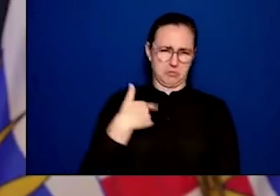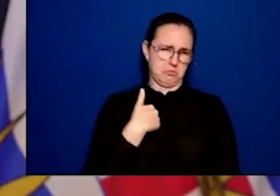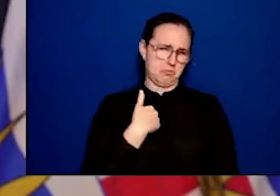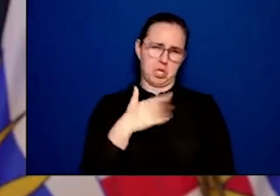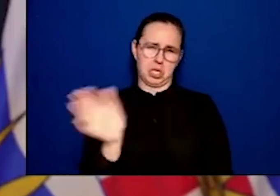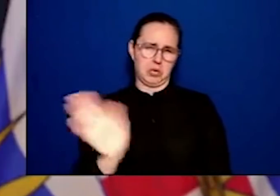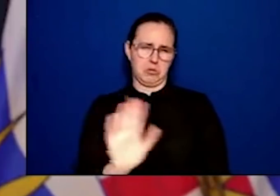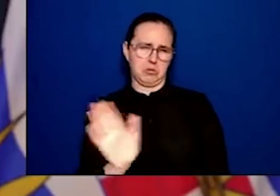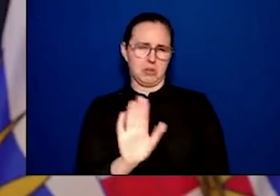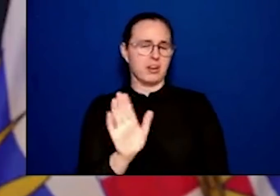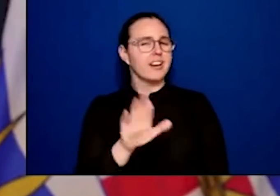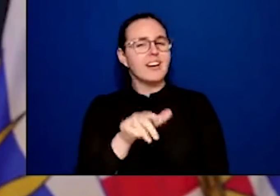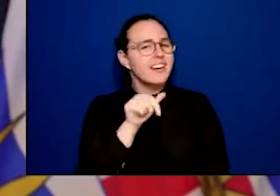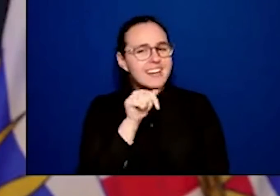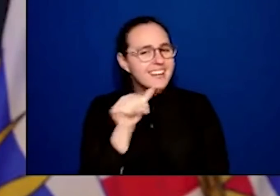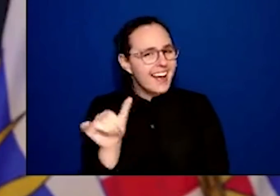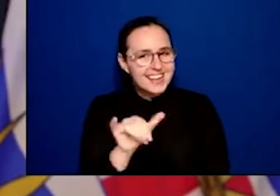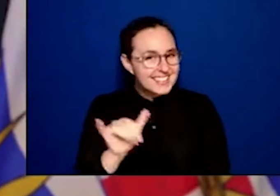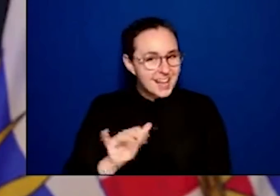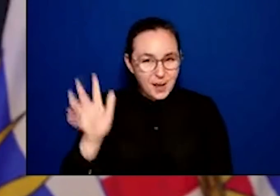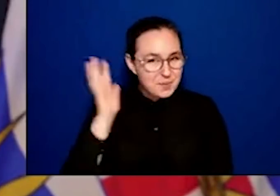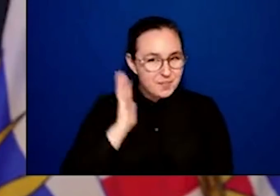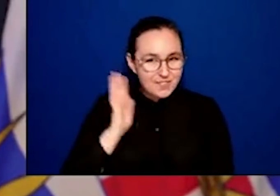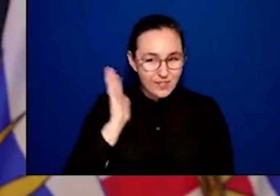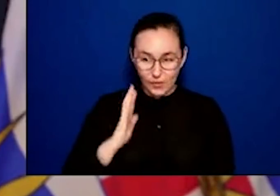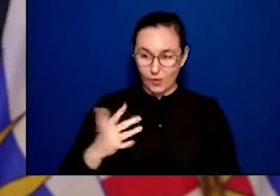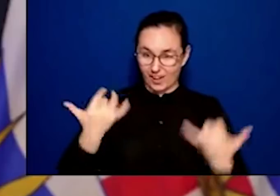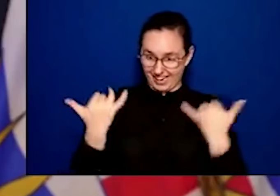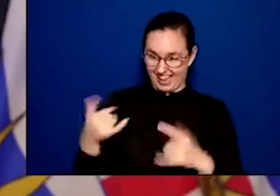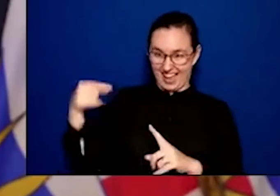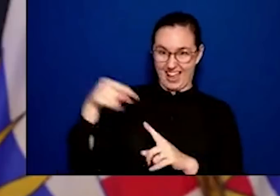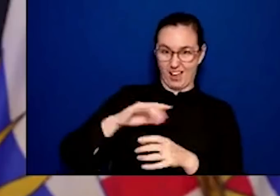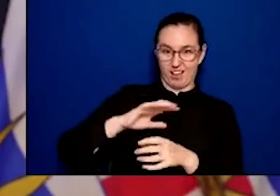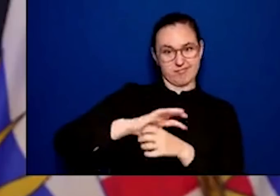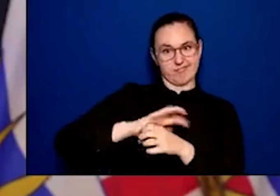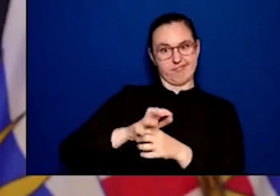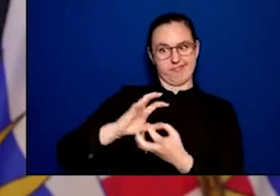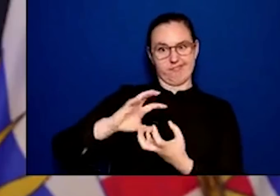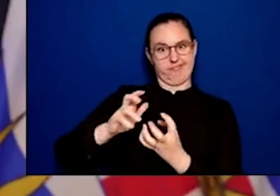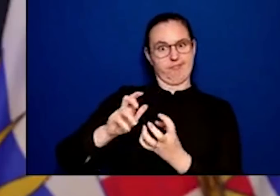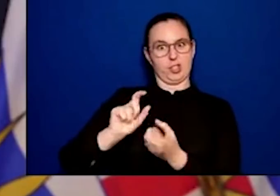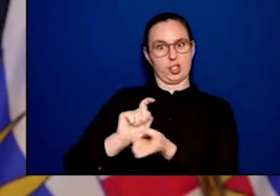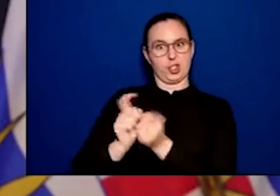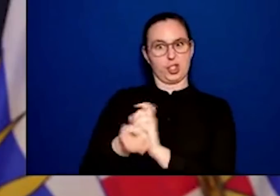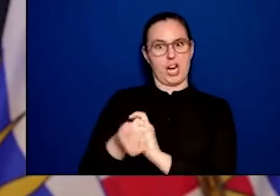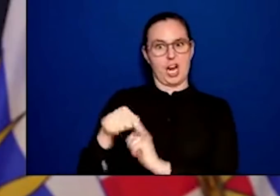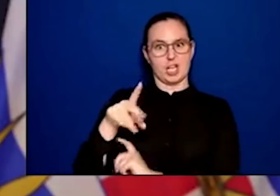severe illness, and our best tool to protect ourselves is to be vaccinated.